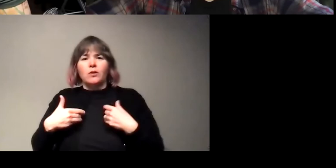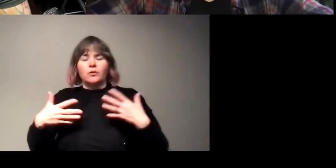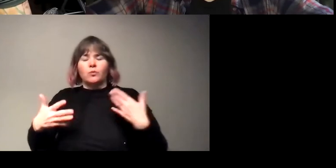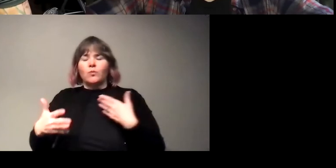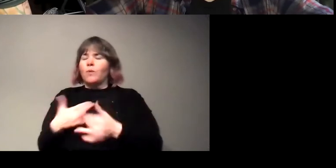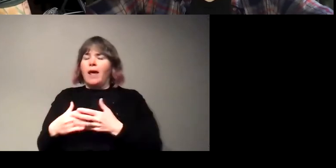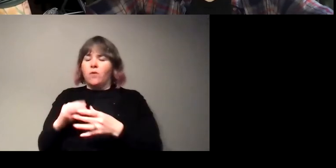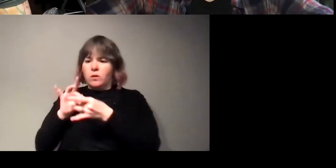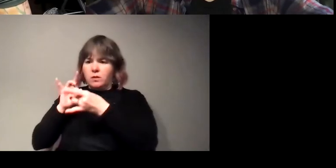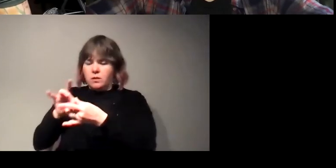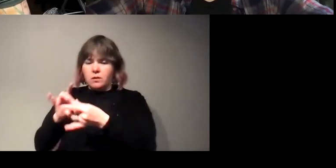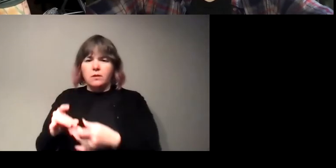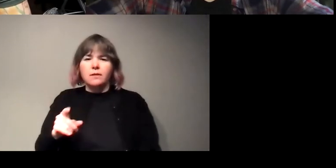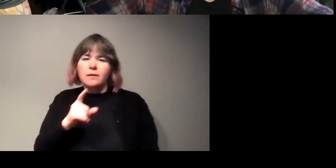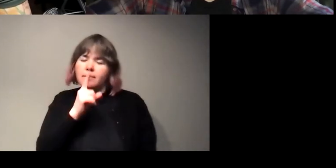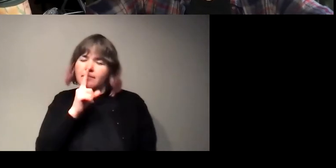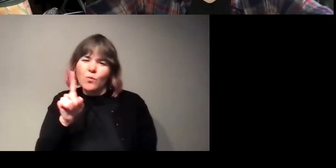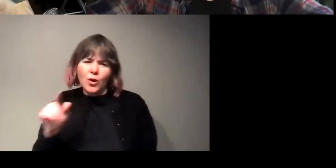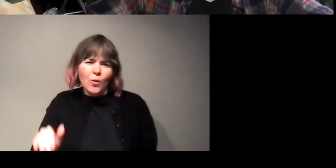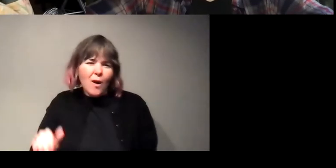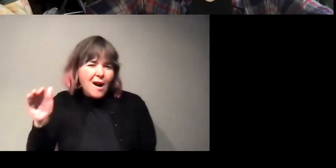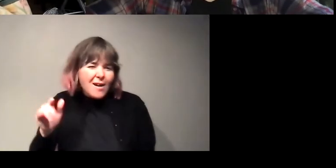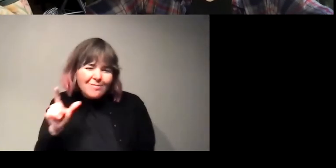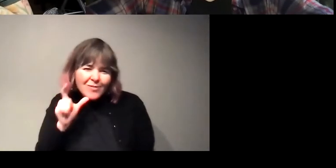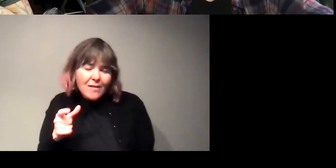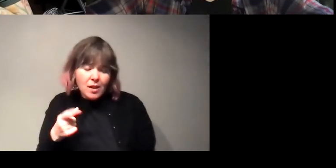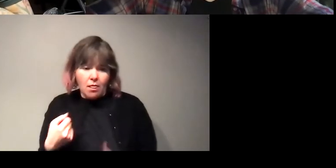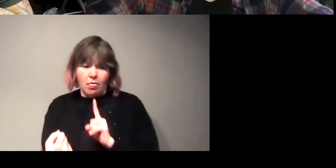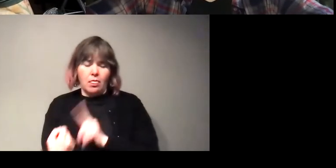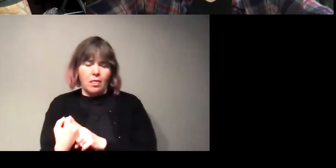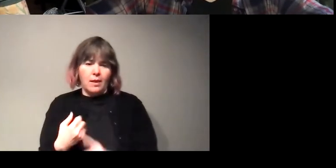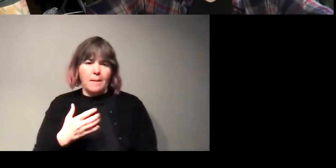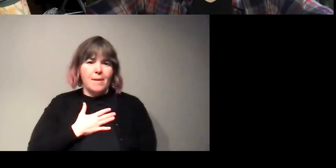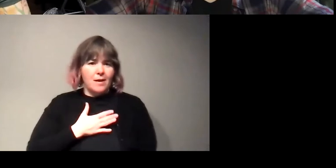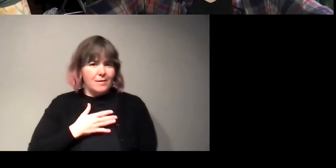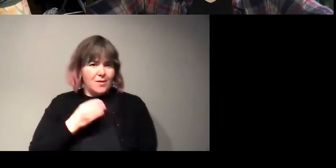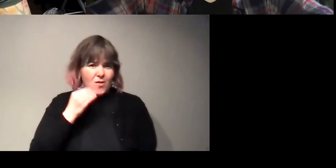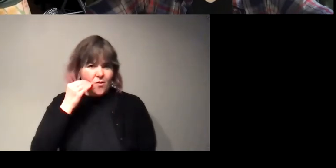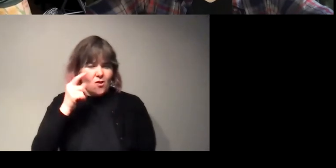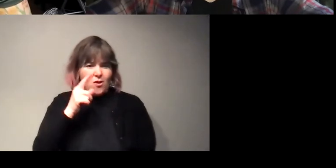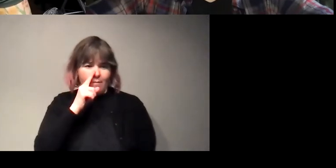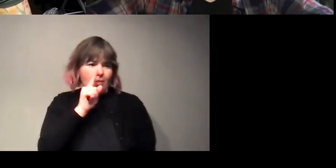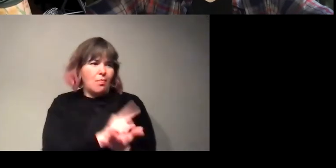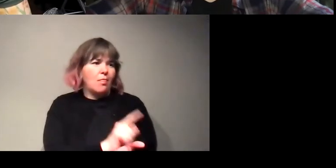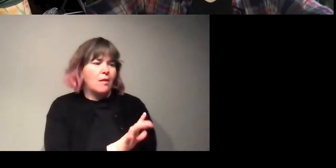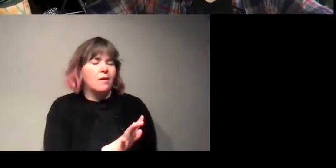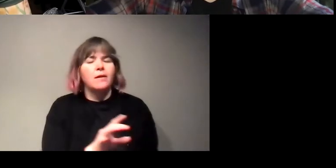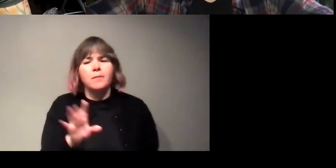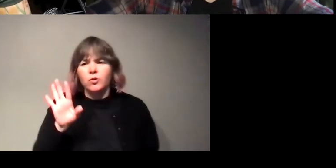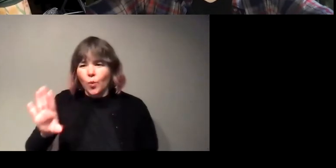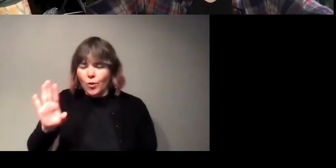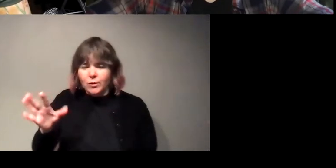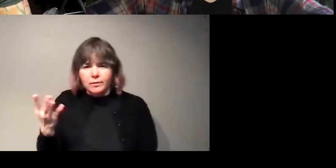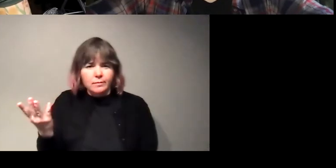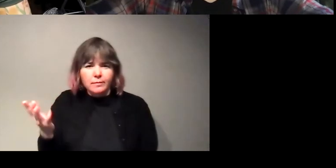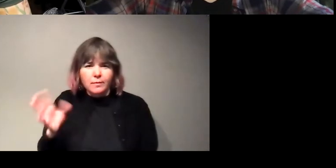And it doesn't have to be where you grew up. Like that just happens to be how I got fixated. But there's something that will